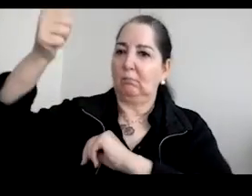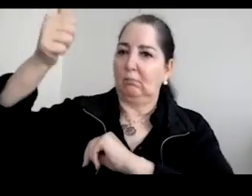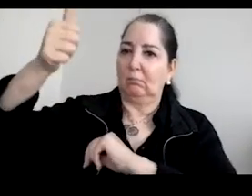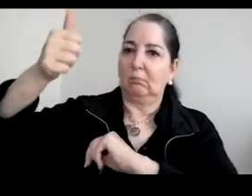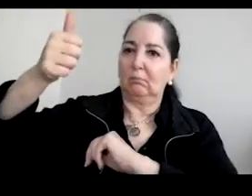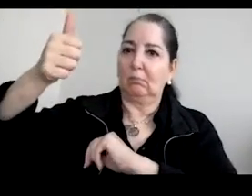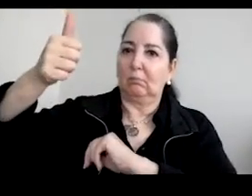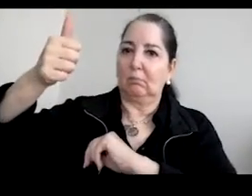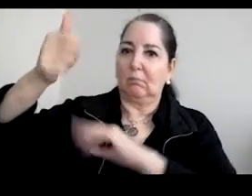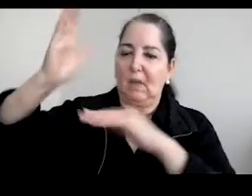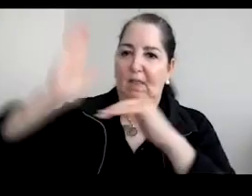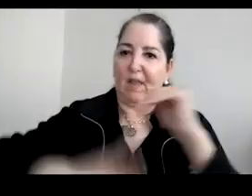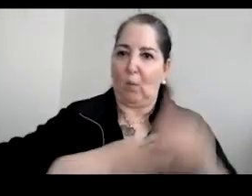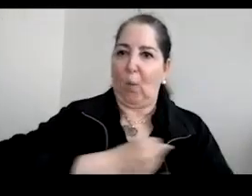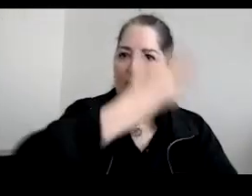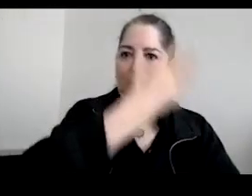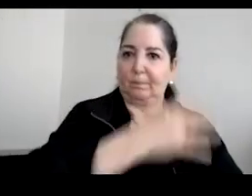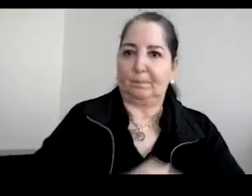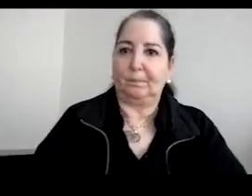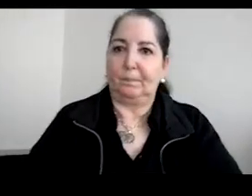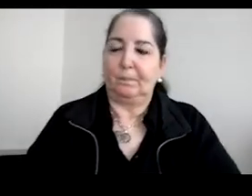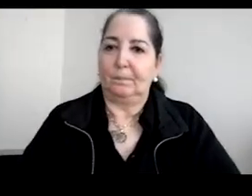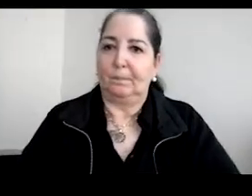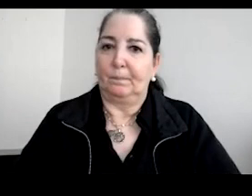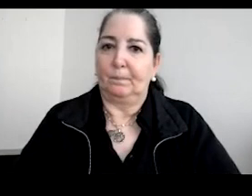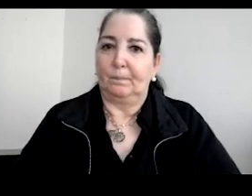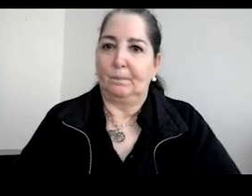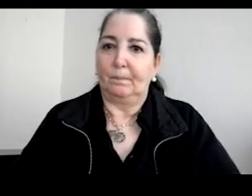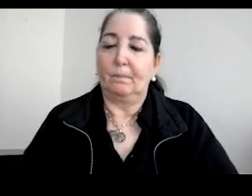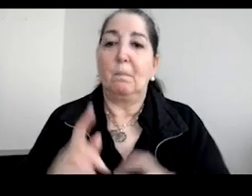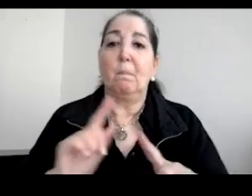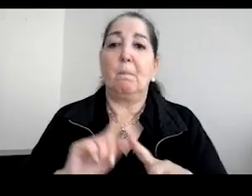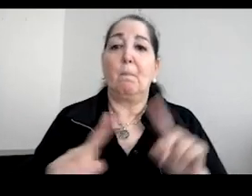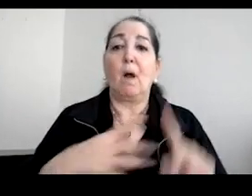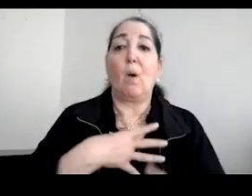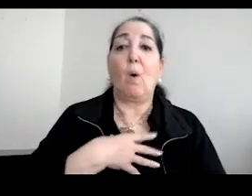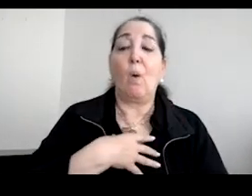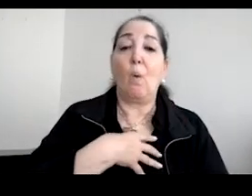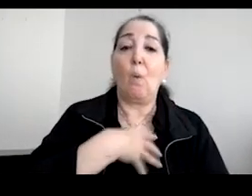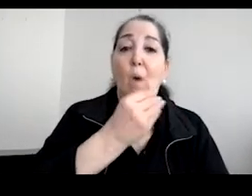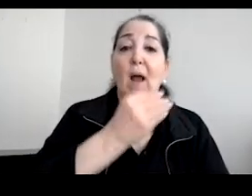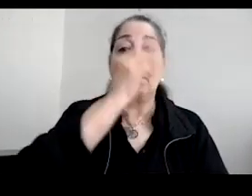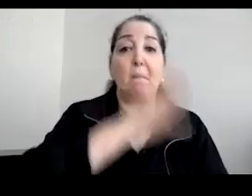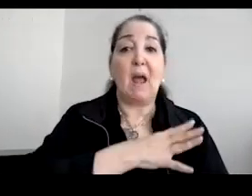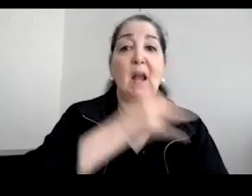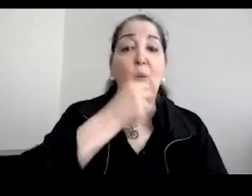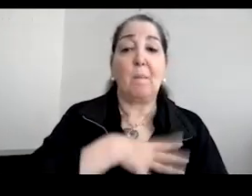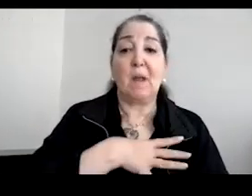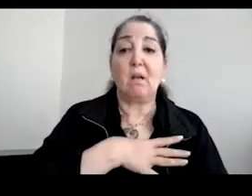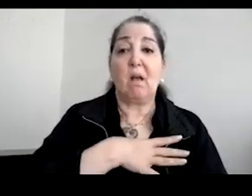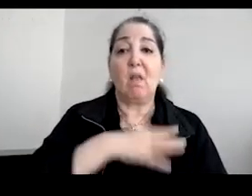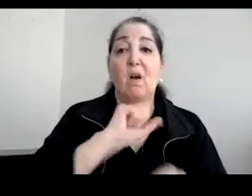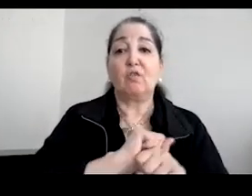than they have been for white men and women, the increases for white men and women have really been quite large as well. And we haven't